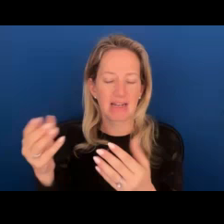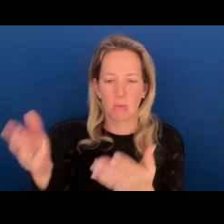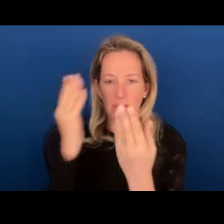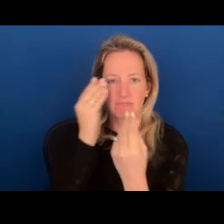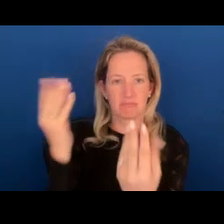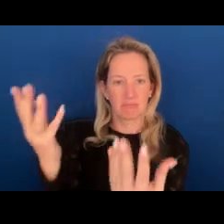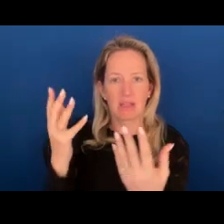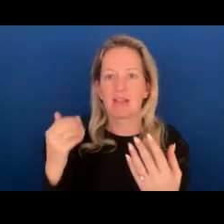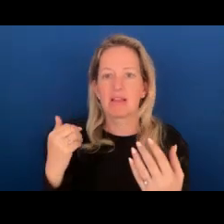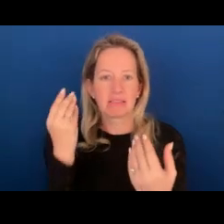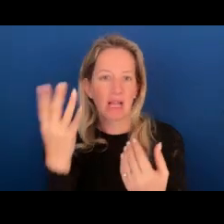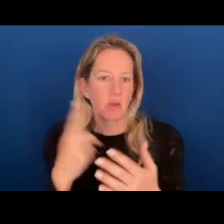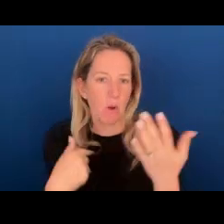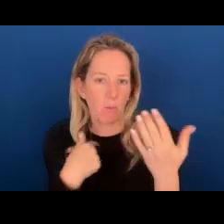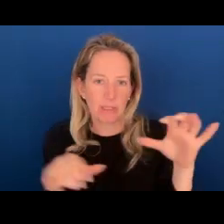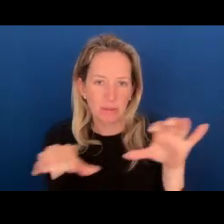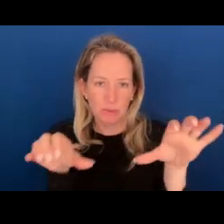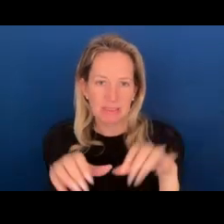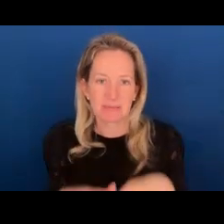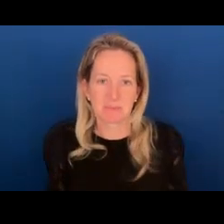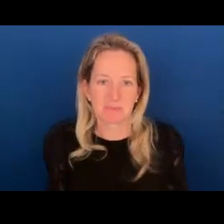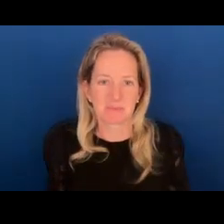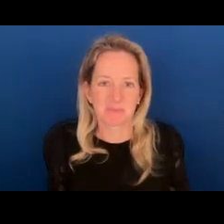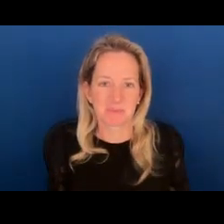what we're planning on doing.